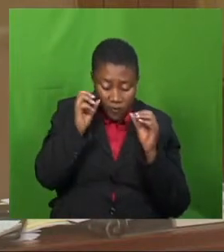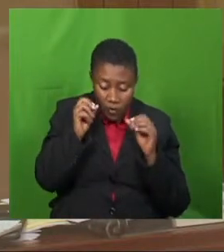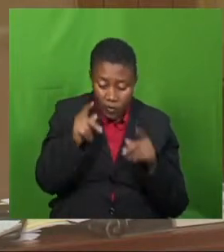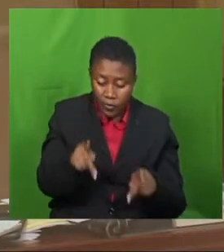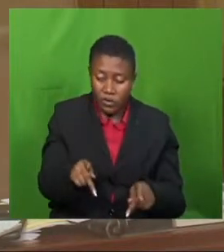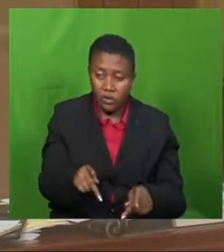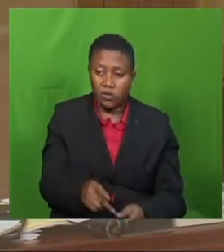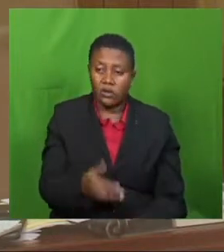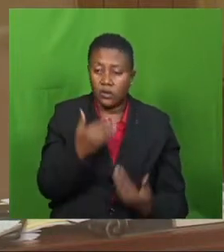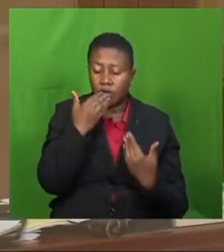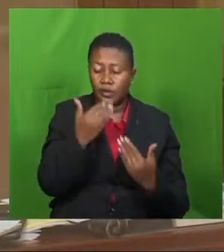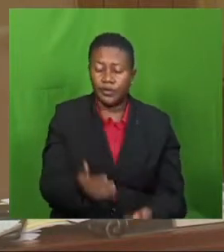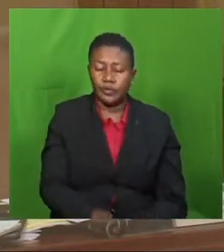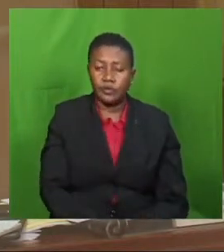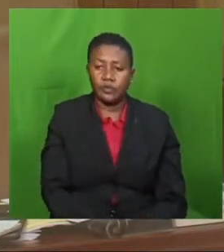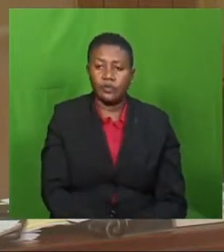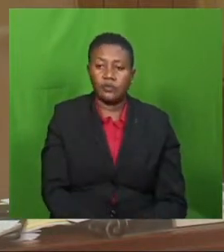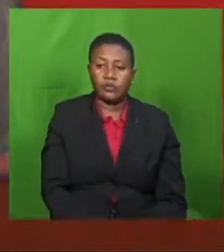Mr. Speaker.